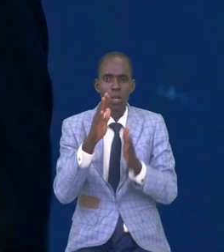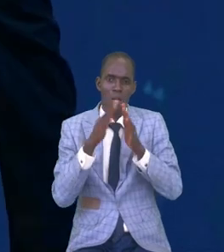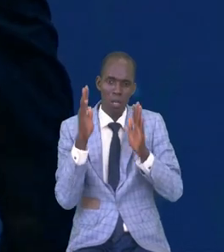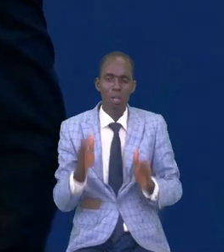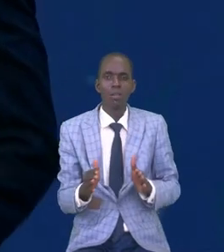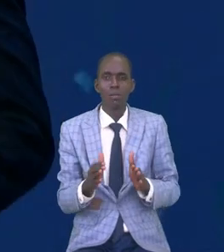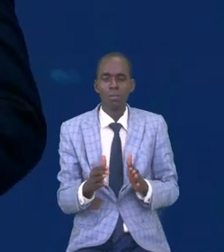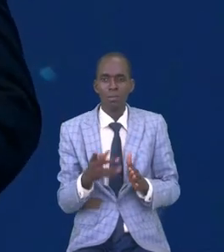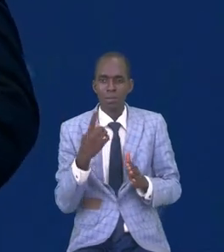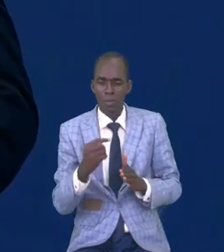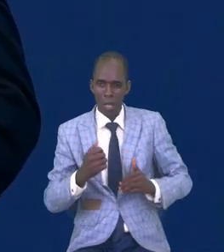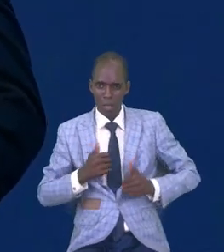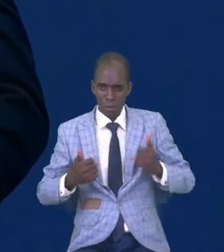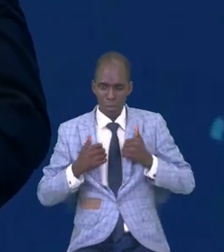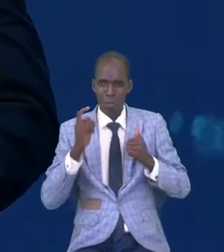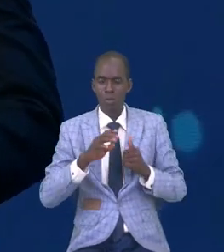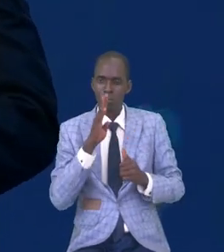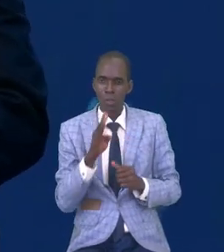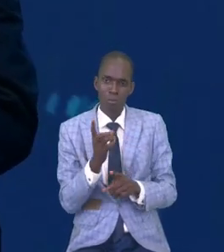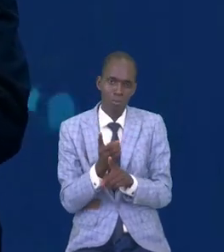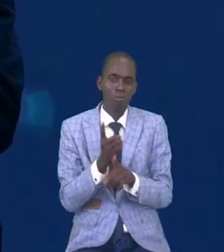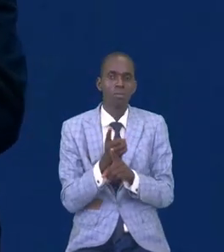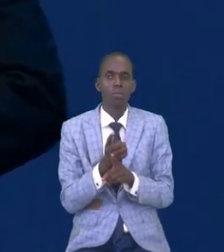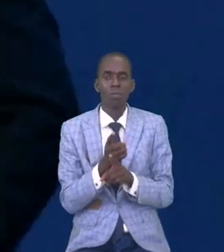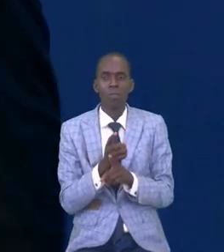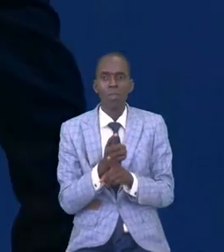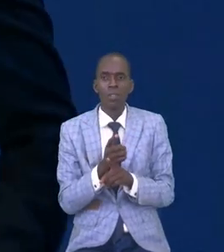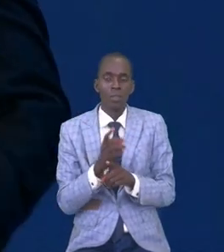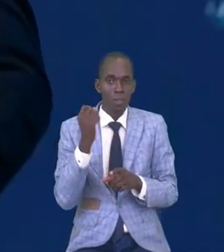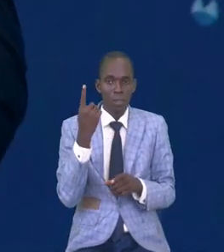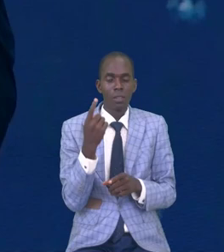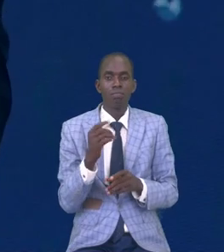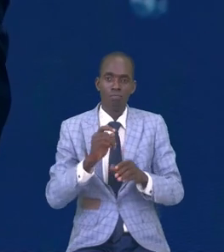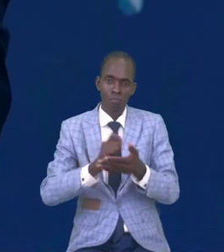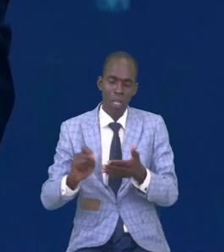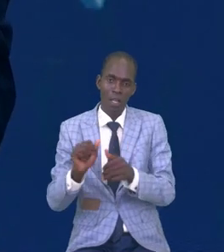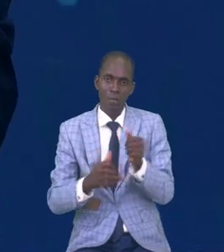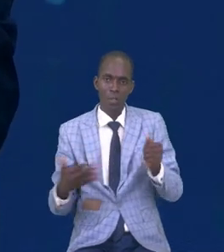Tonight is going to be a master stroke. Blind eyes will open.